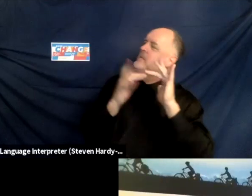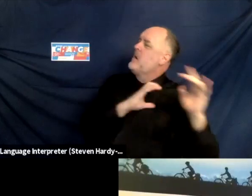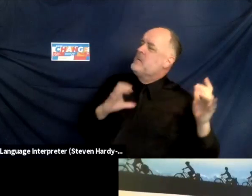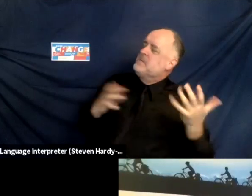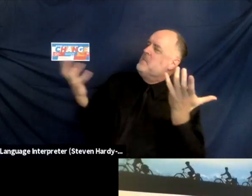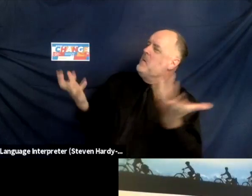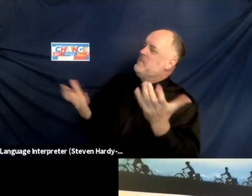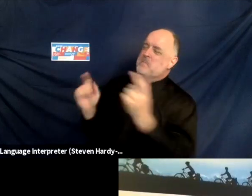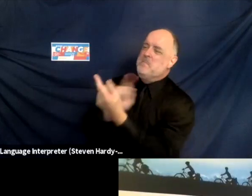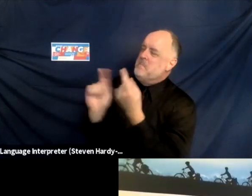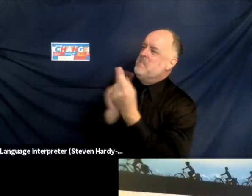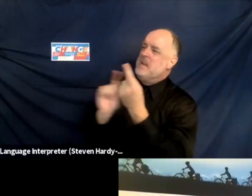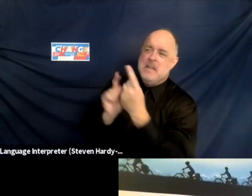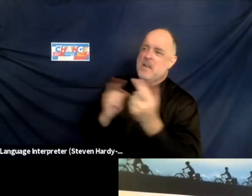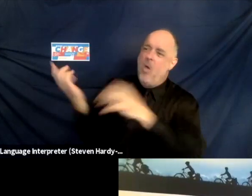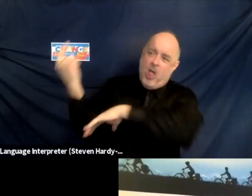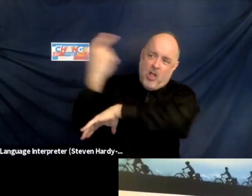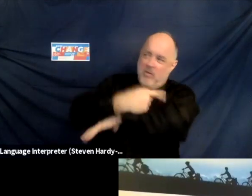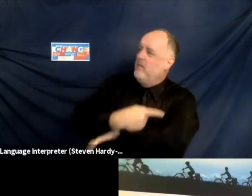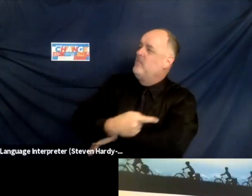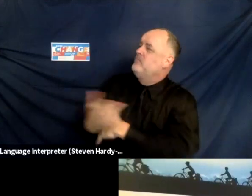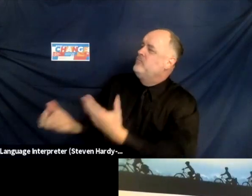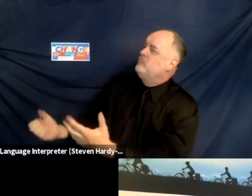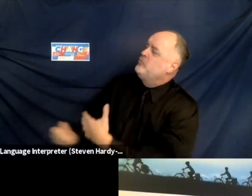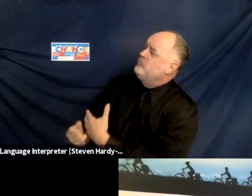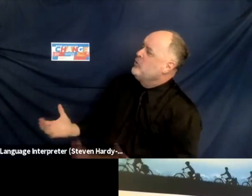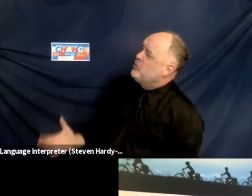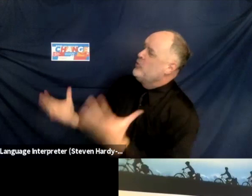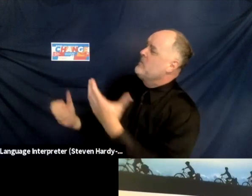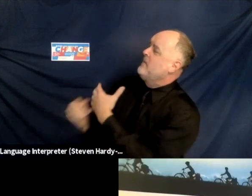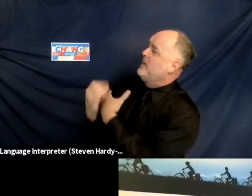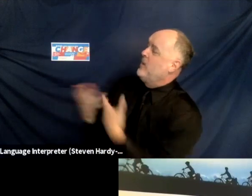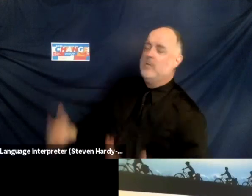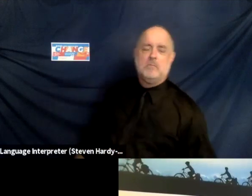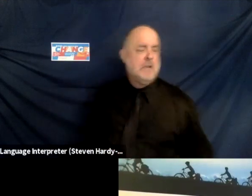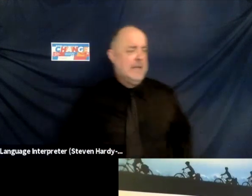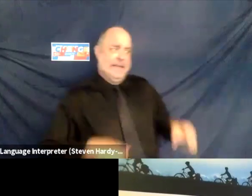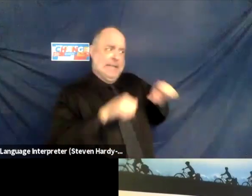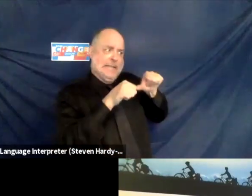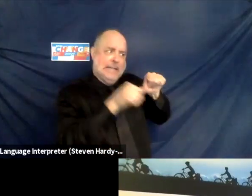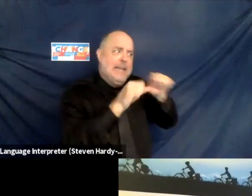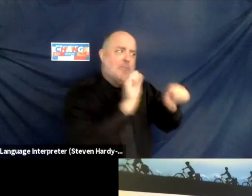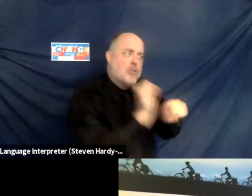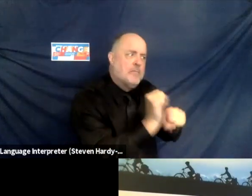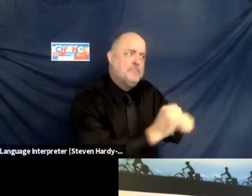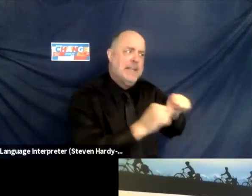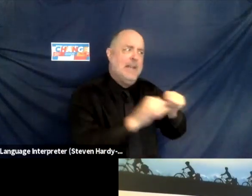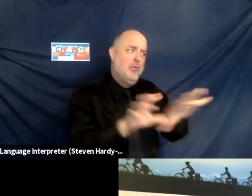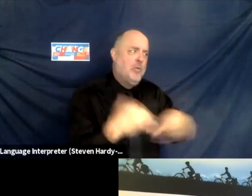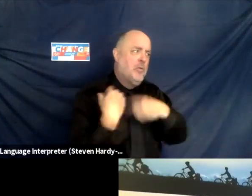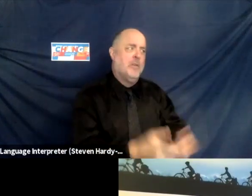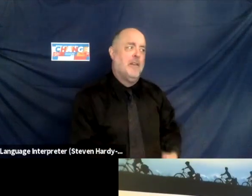meeting their members of Congress today for the rest of the day. Any final words of encouragement or advice? Keep on doing what you're doing. You're pedaling your